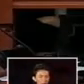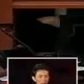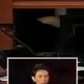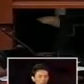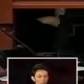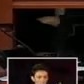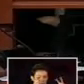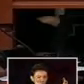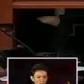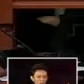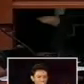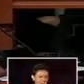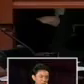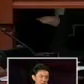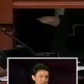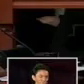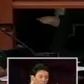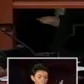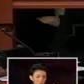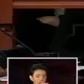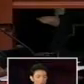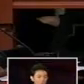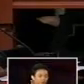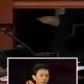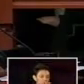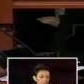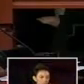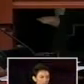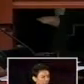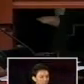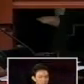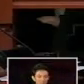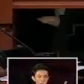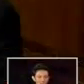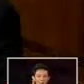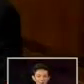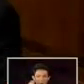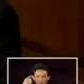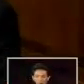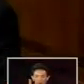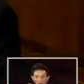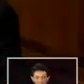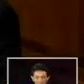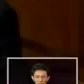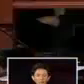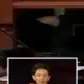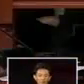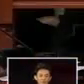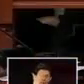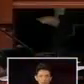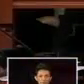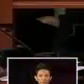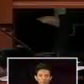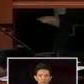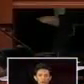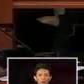natin pwedeng hindi tignan yun pero iba po yung point na legal but I'll stop there Mr. President Officer because